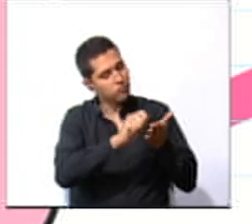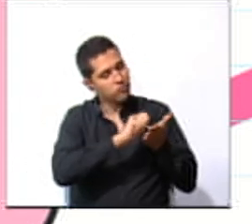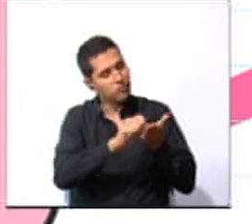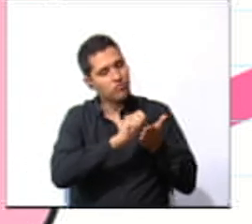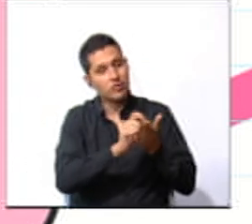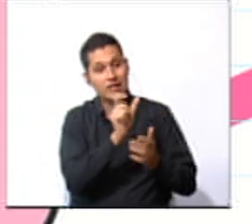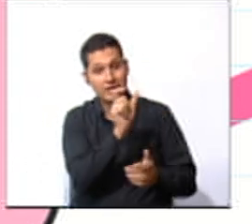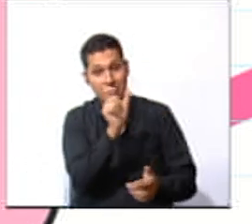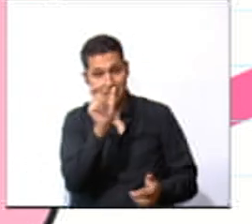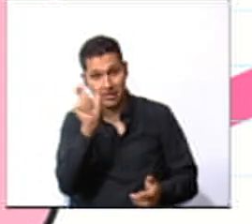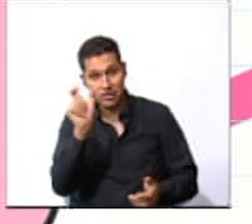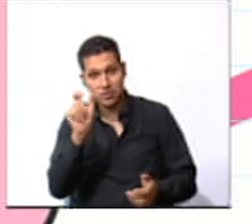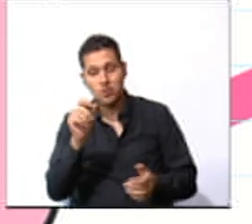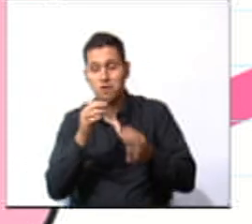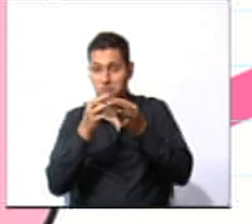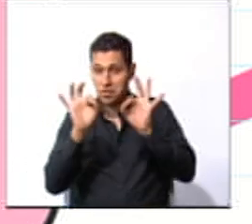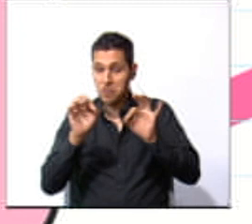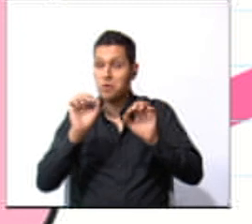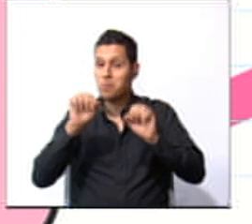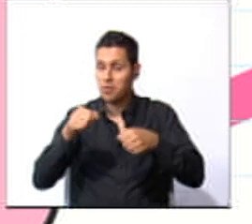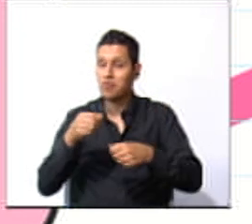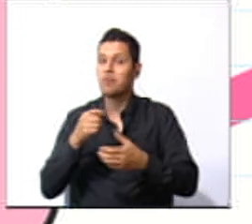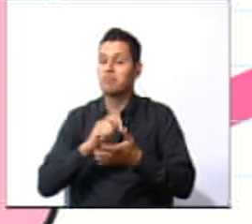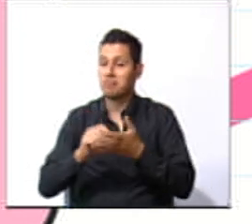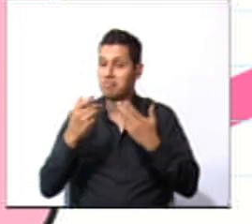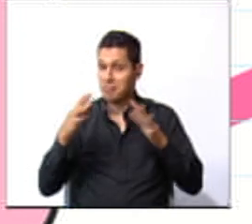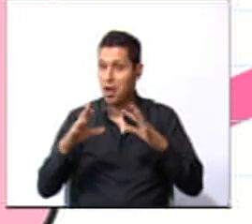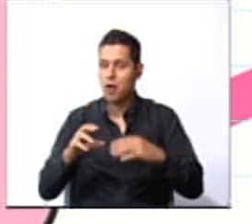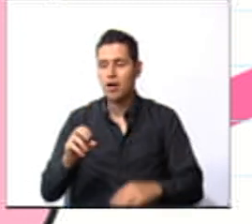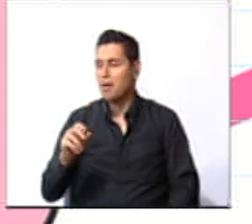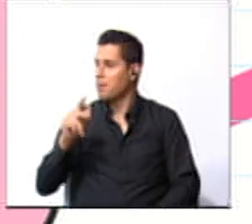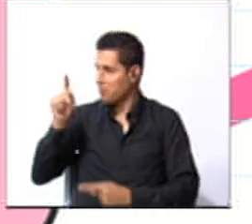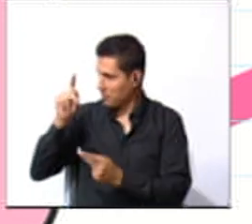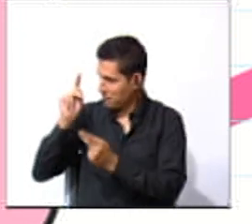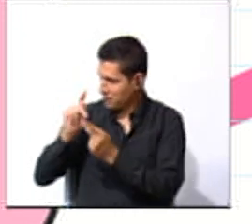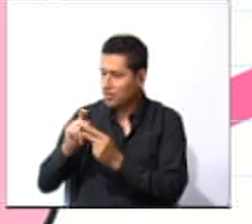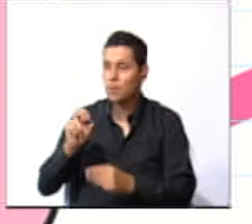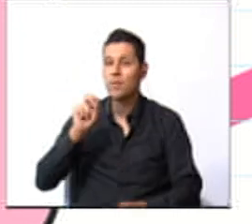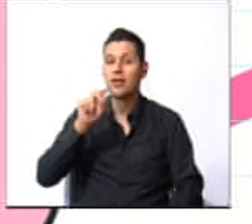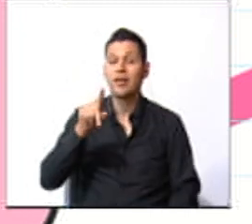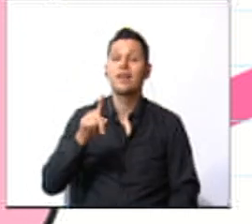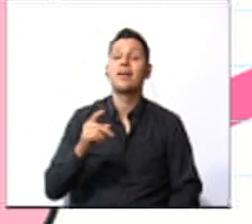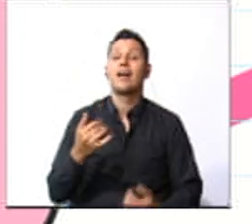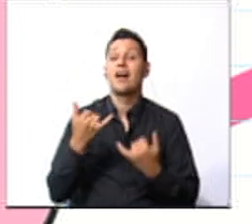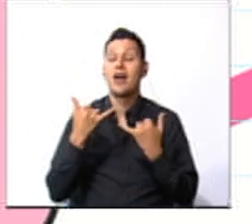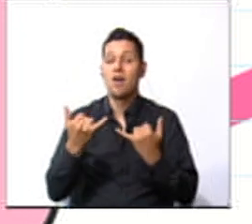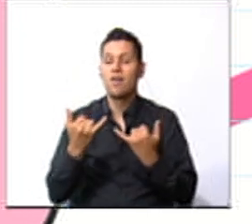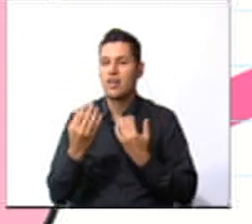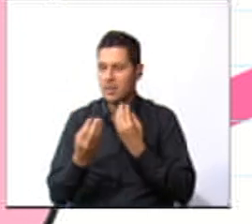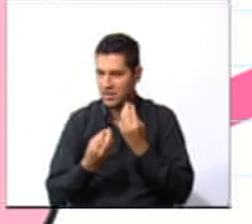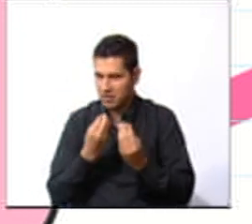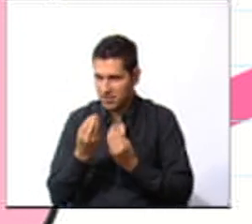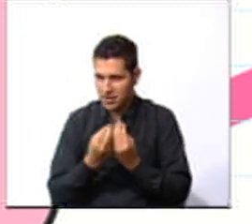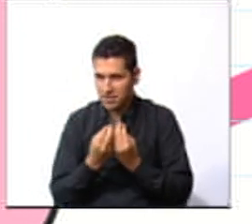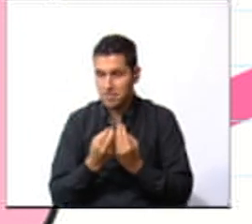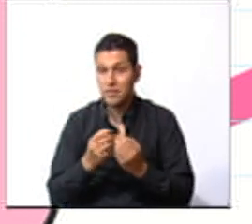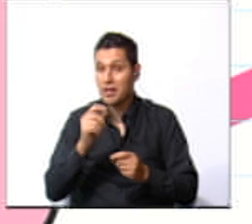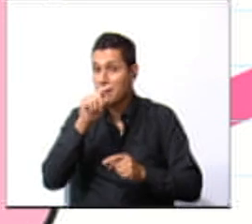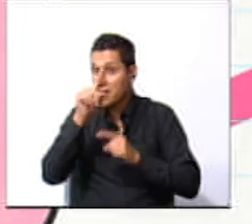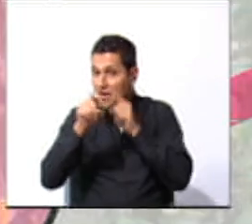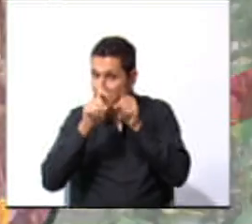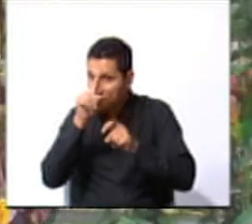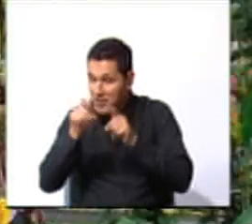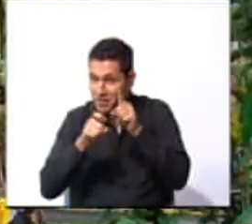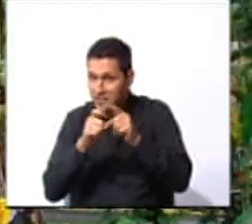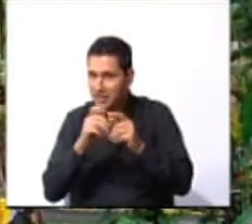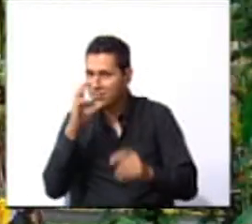texto. Very good. Well, now we have the answer of the